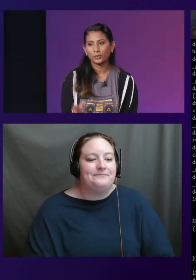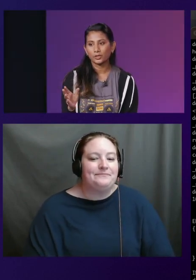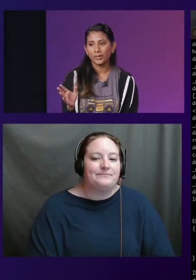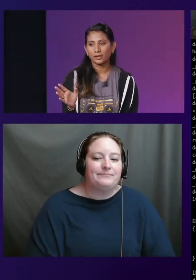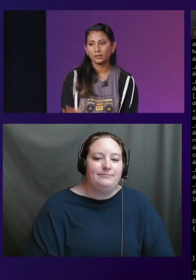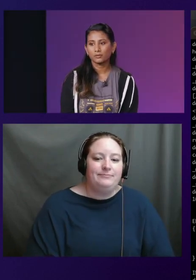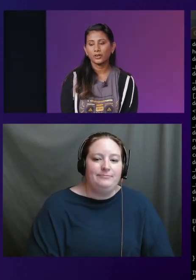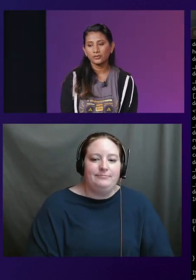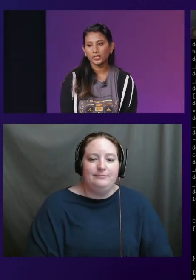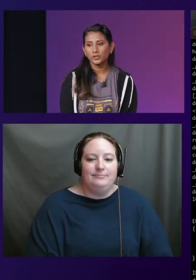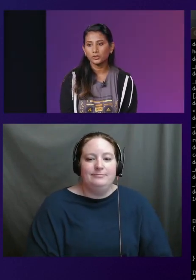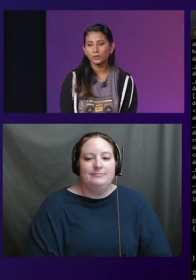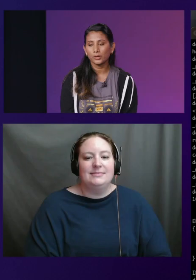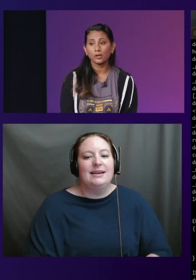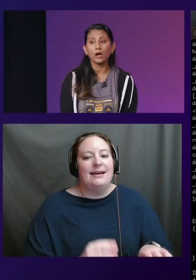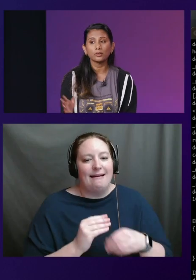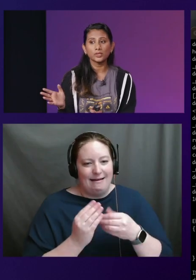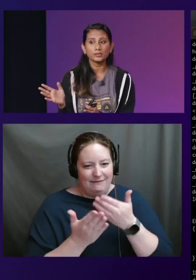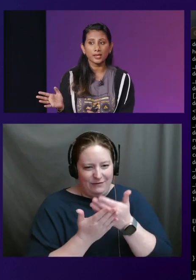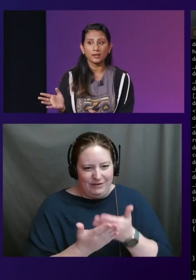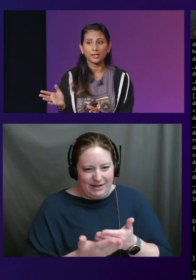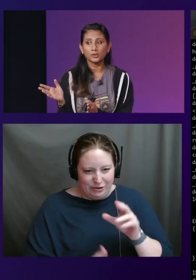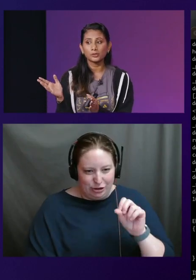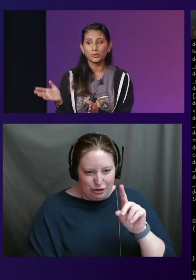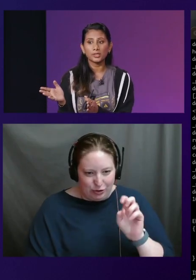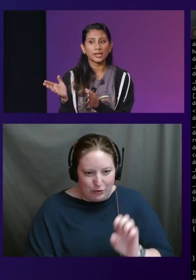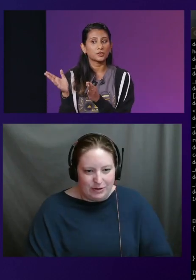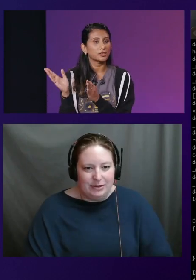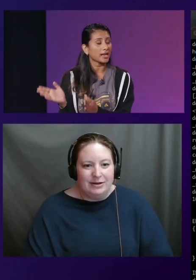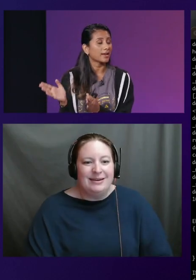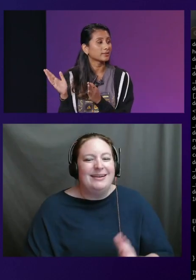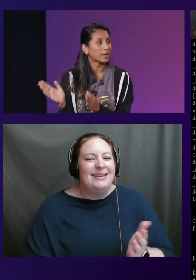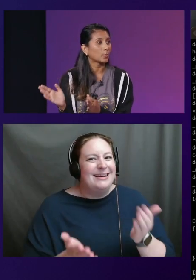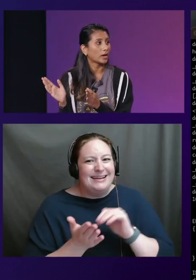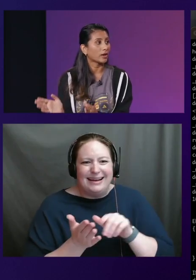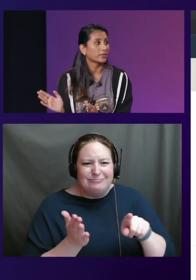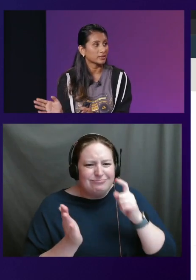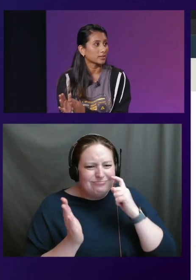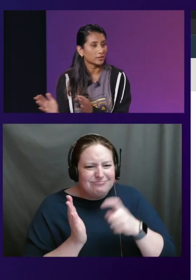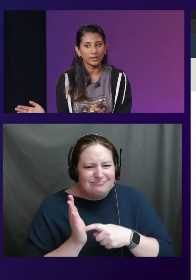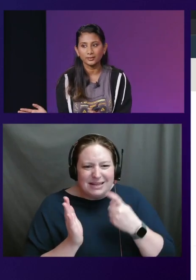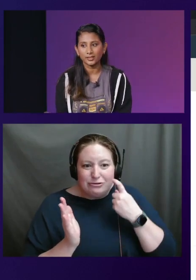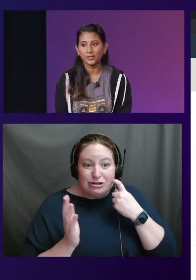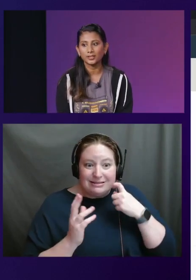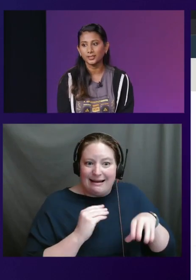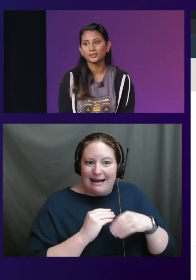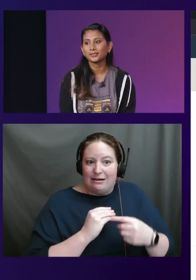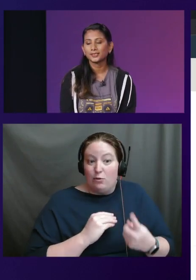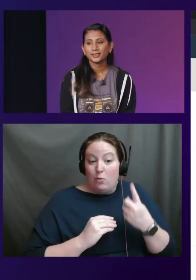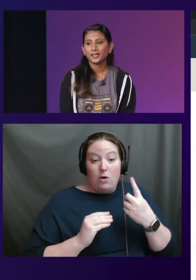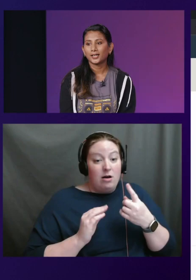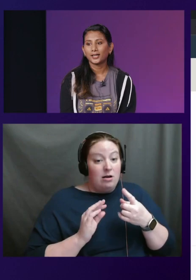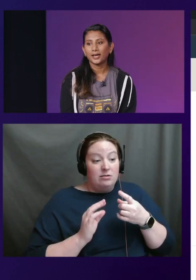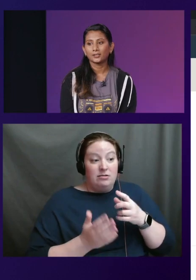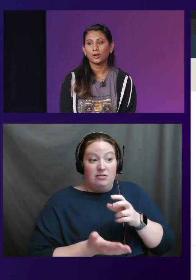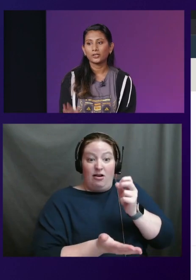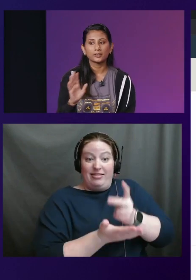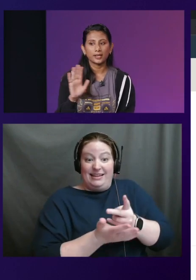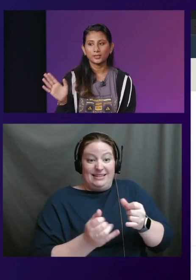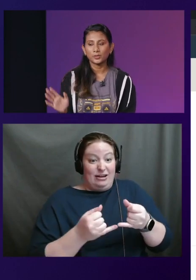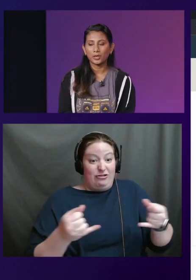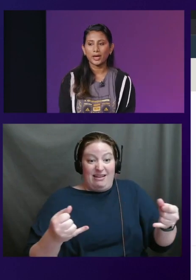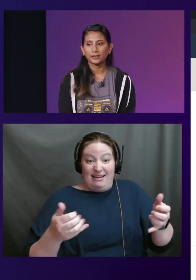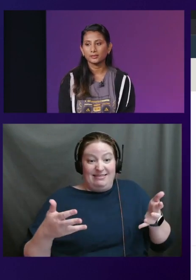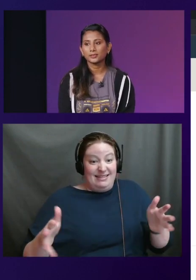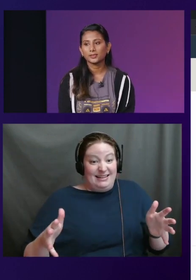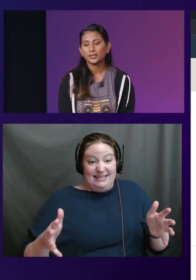I'm going to put in my verification code. And all of this, again, like you'll notice, I just added that one authenticator line. That's all I did. And it's already